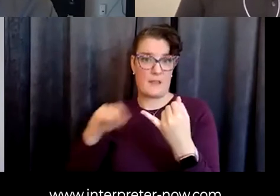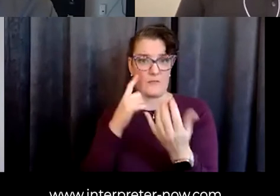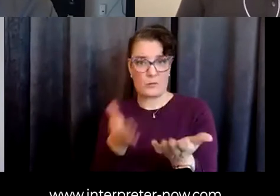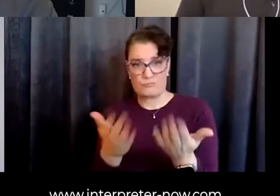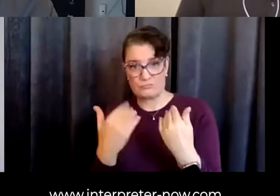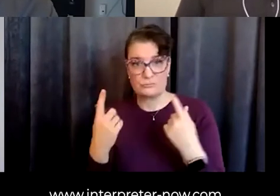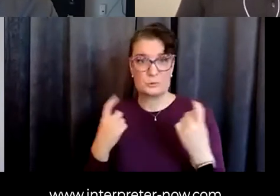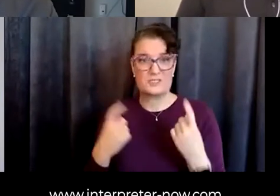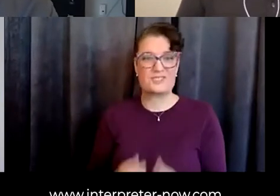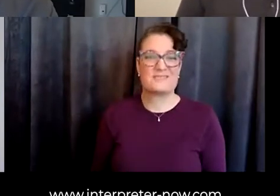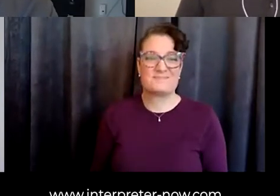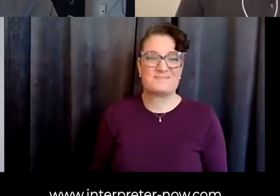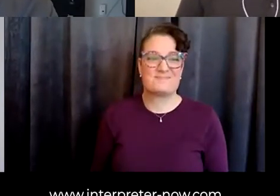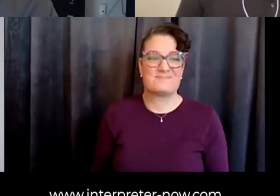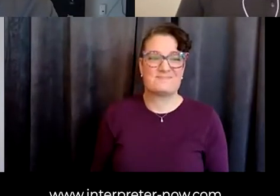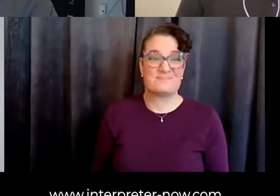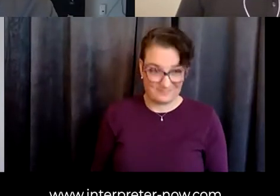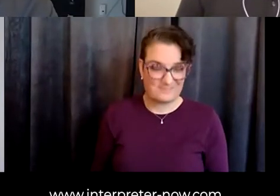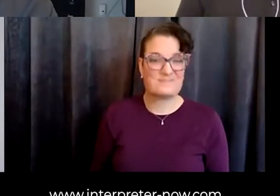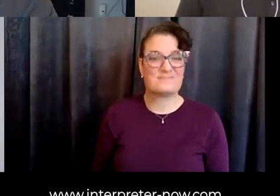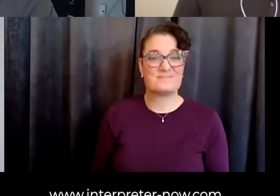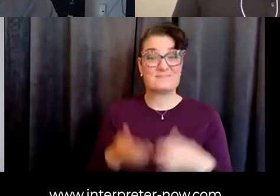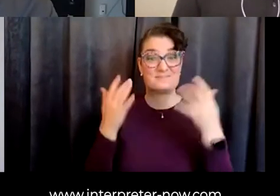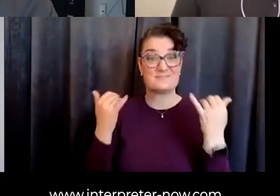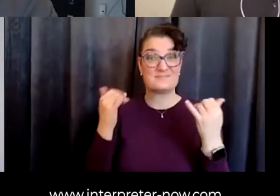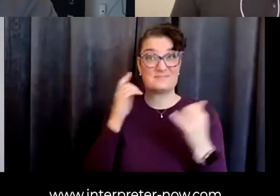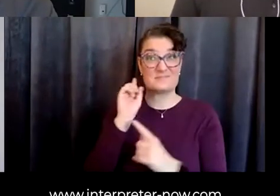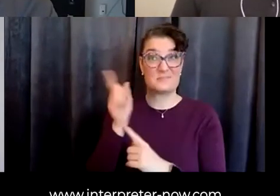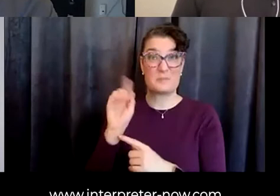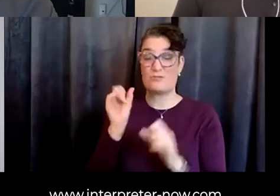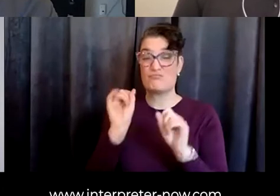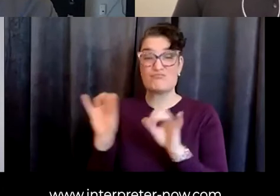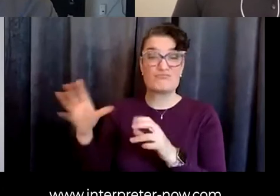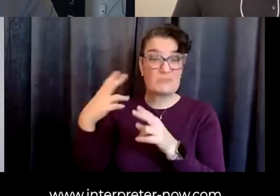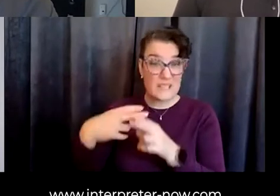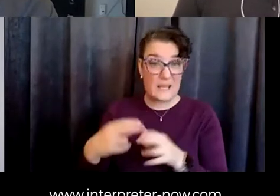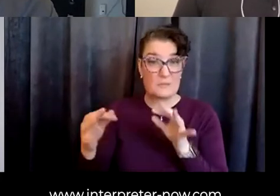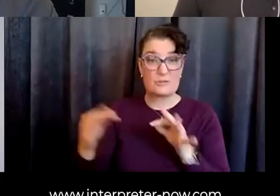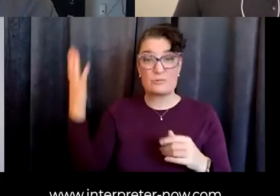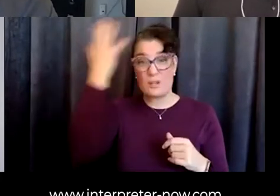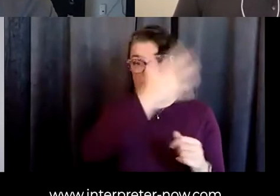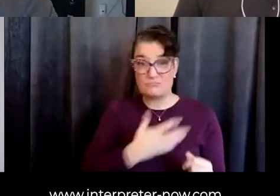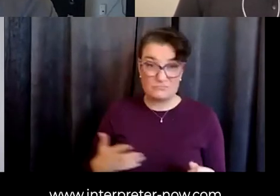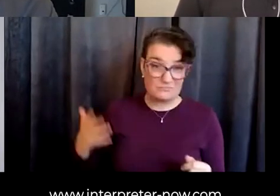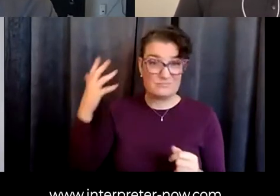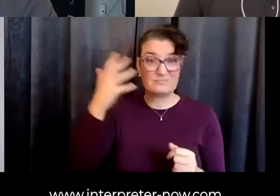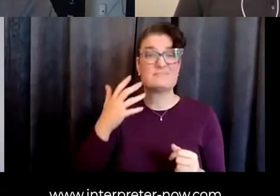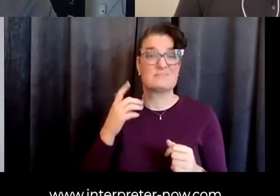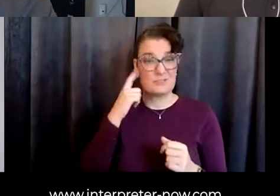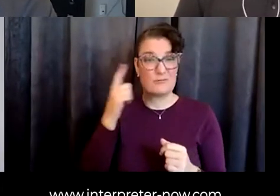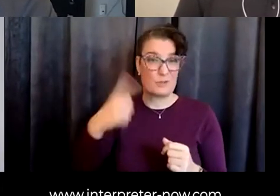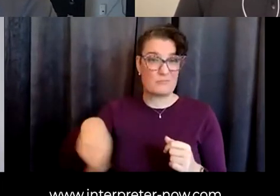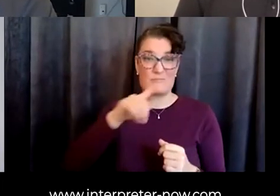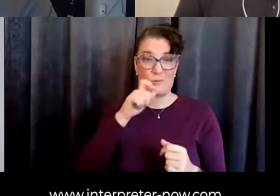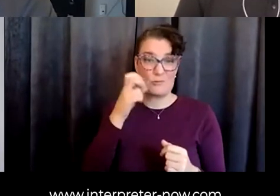right. So let's take a moment to just first share our names and describe ourselves for anybody who's blind